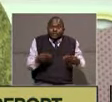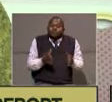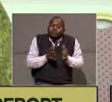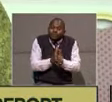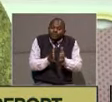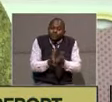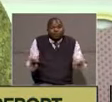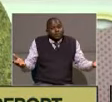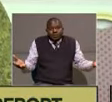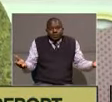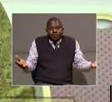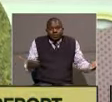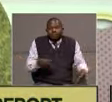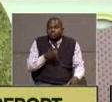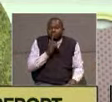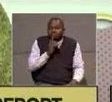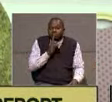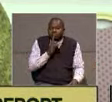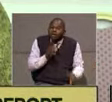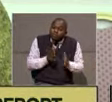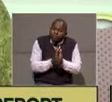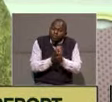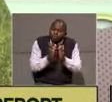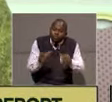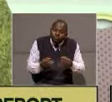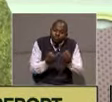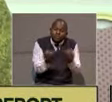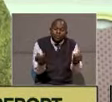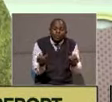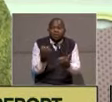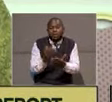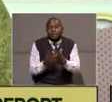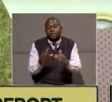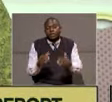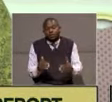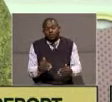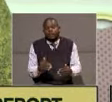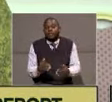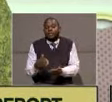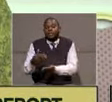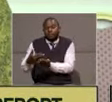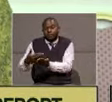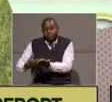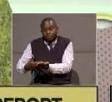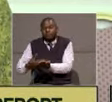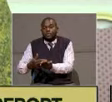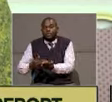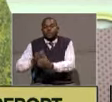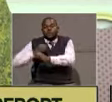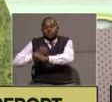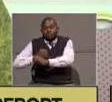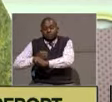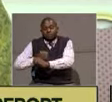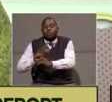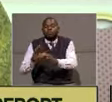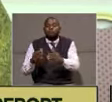substantiate. I kept wanting to give them information. The one in the minority report was willing to defend his minority